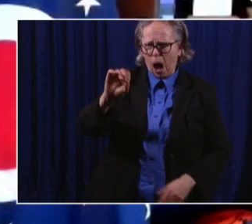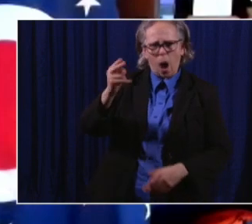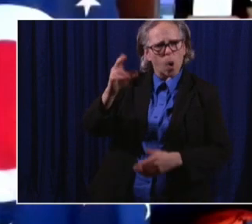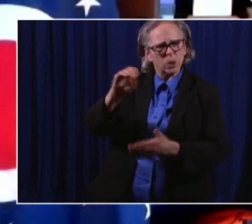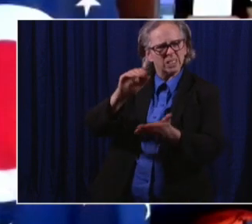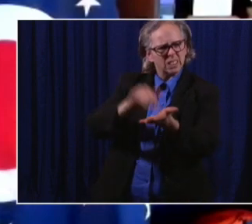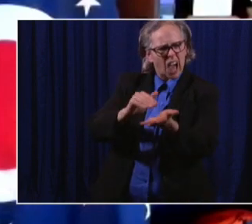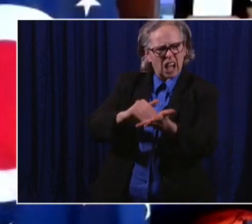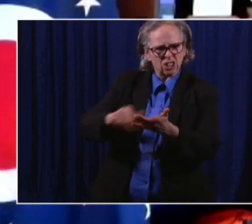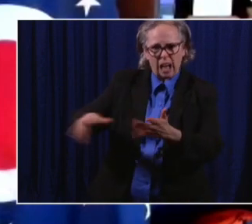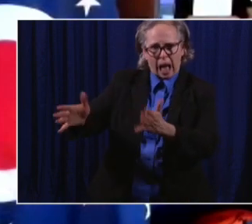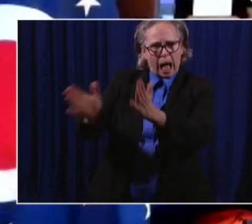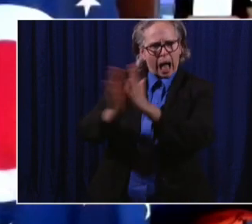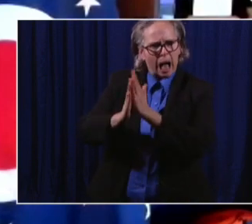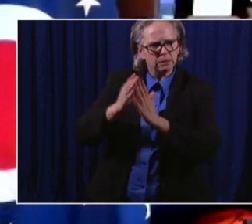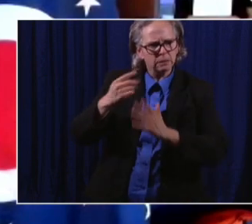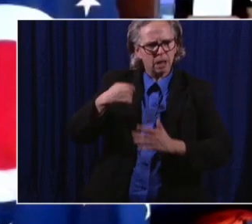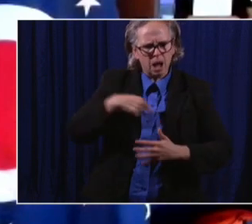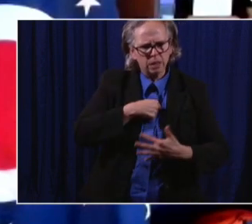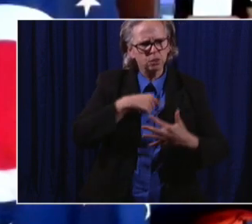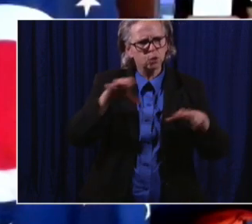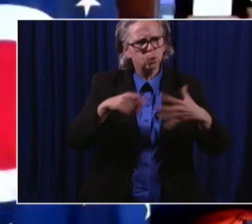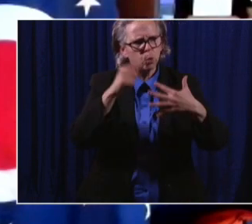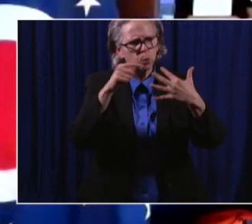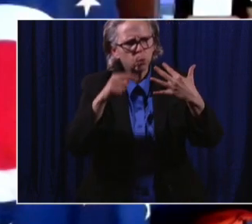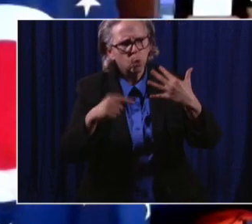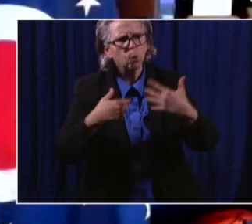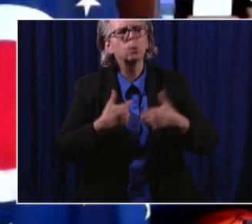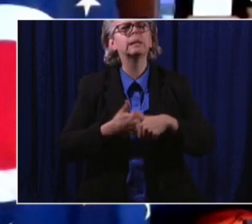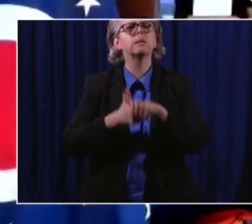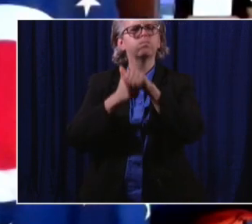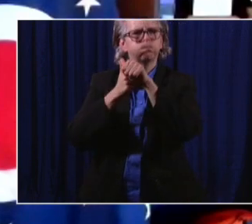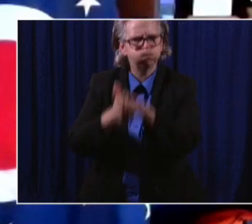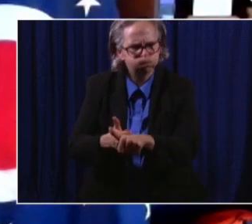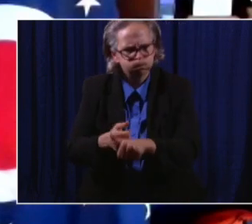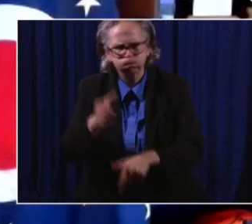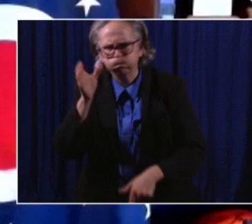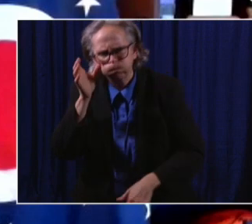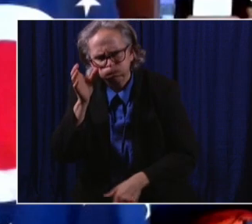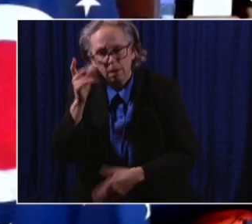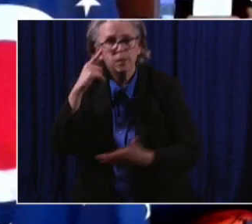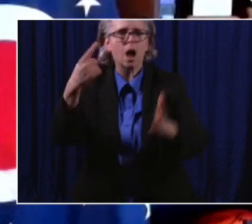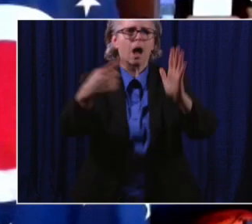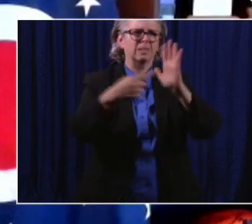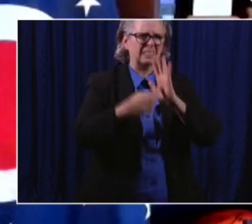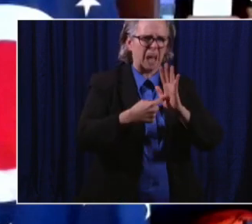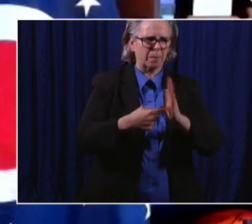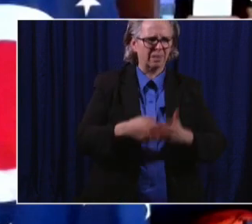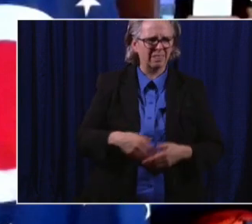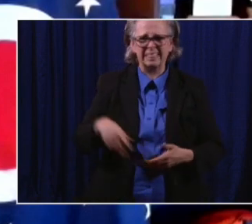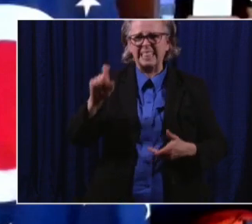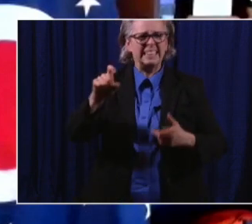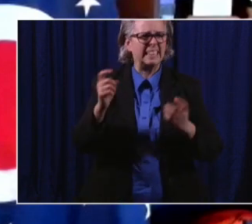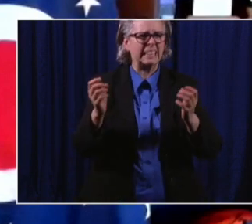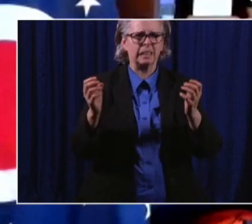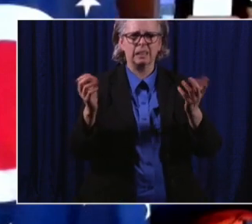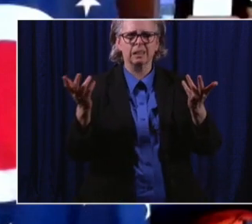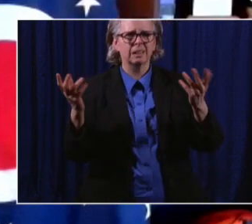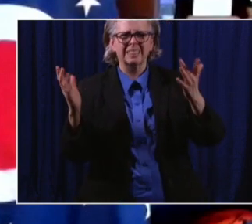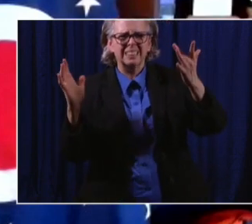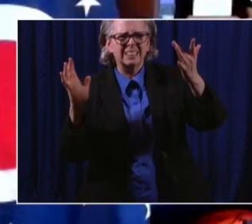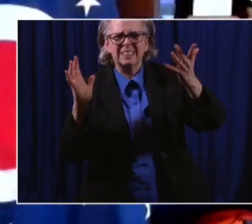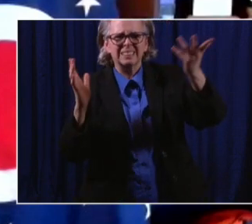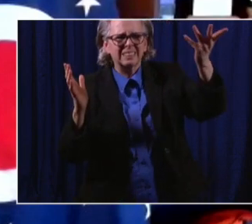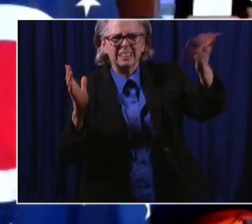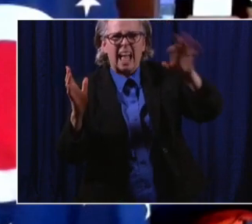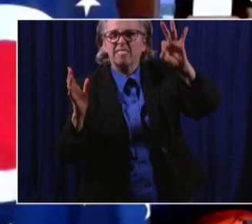when they've needed contacts with the FDA to help speed up the process for convalescent plasma treatments and other